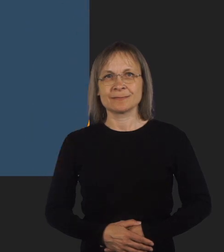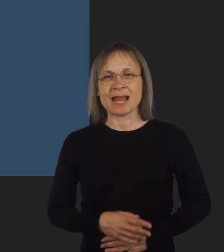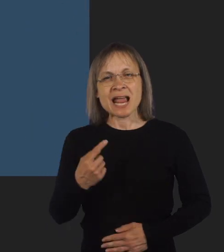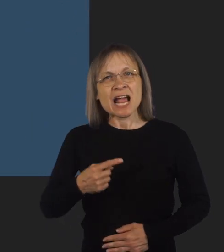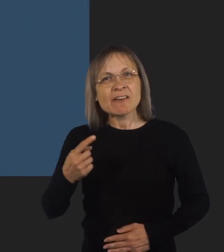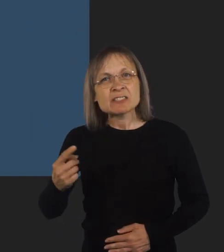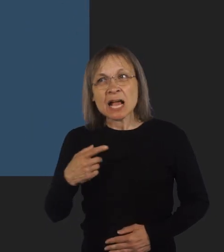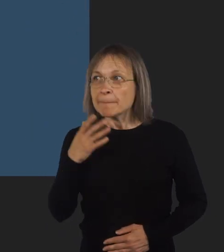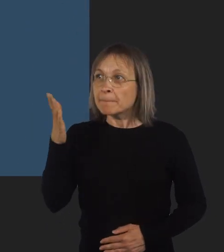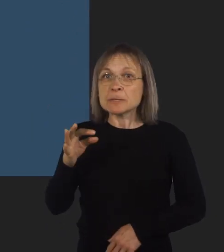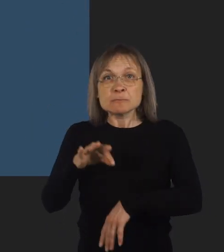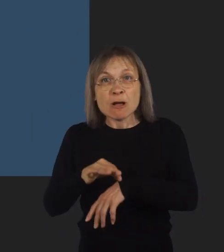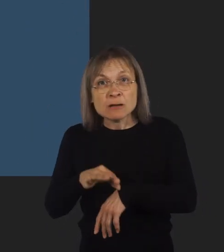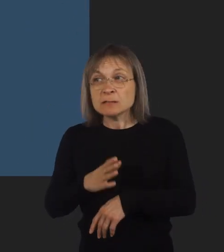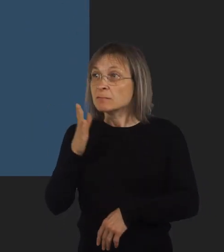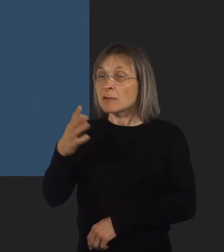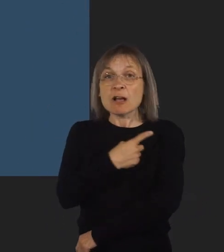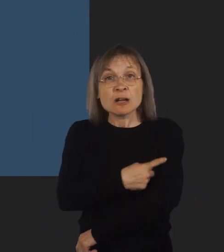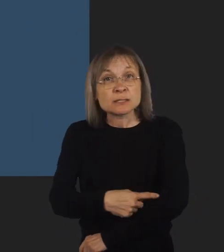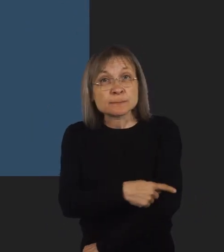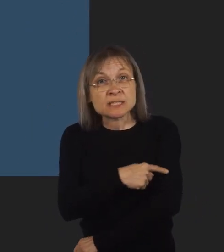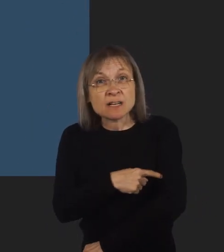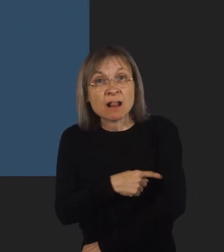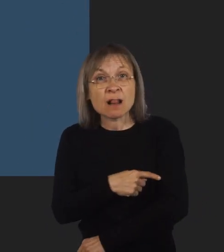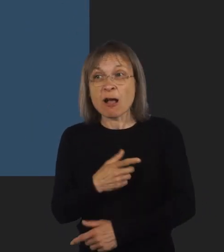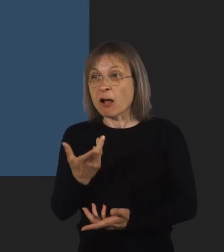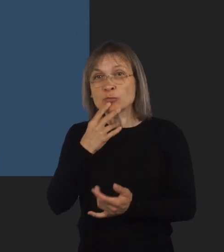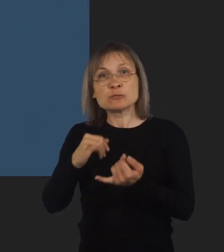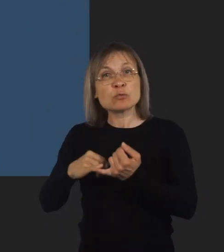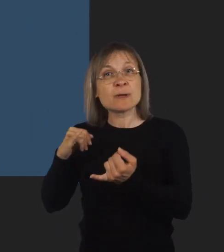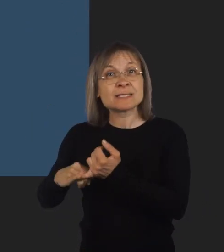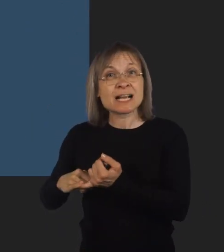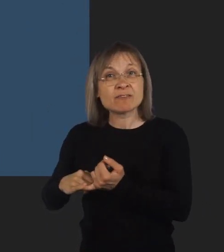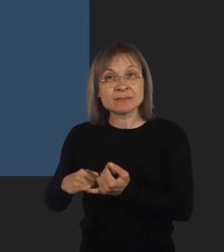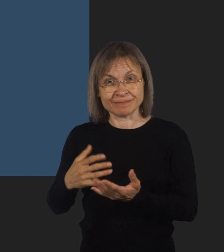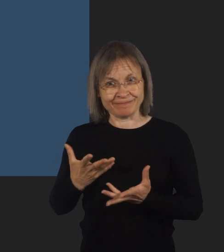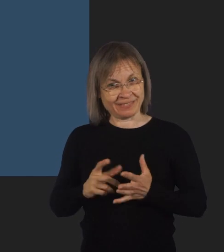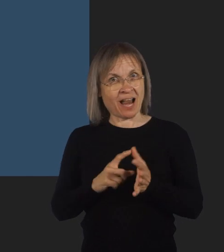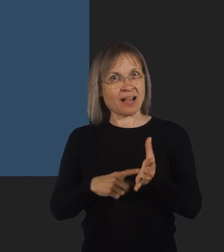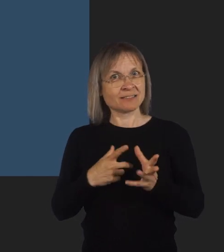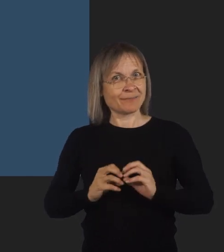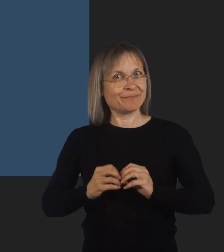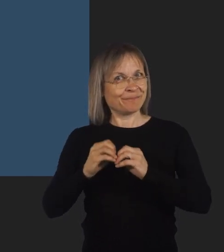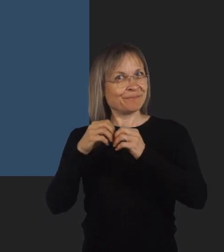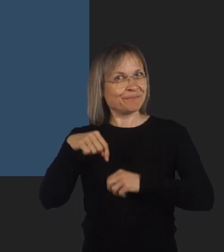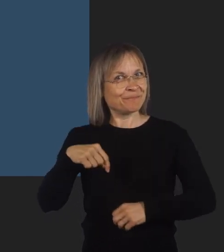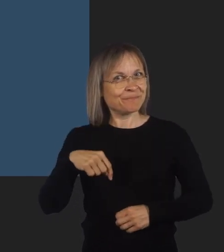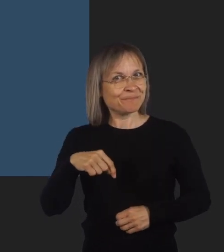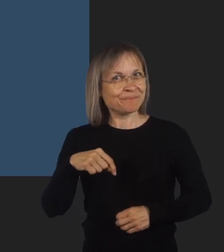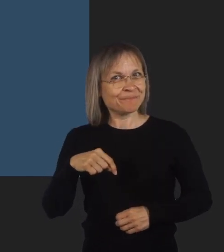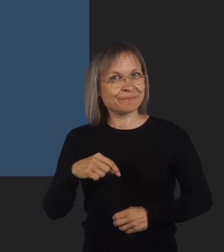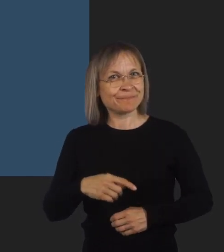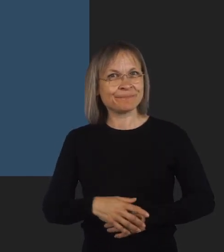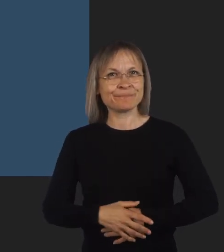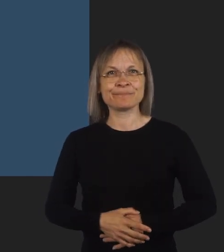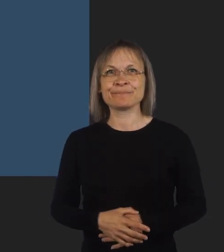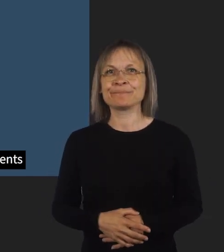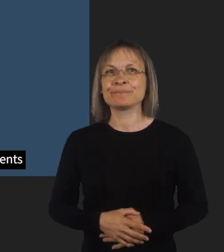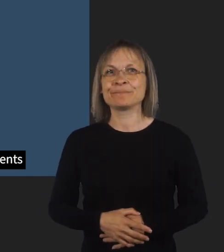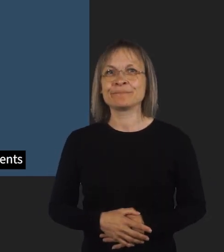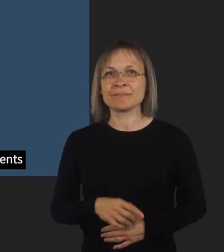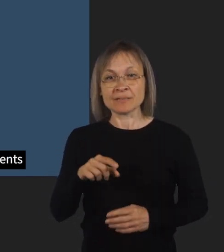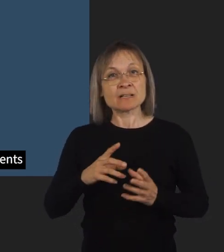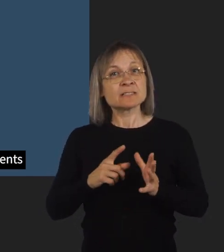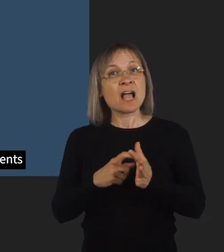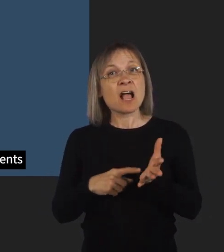Each time we visit the doctor, go to hospital, or make use of social services, we generate data.